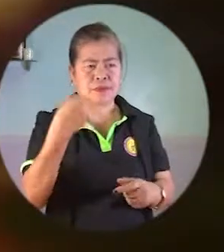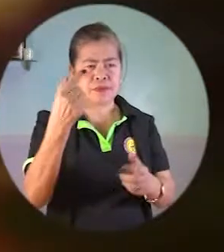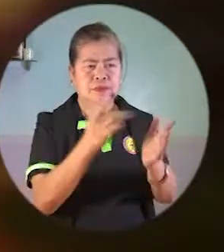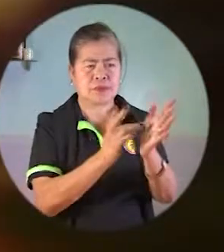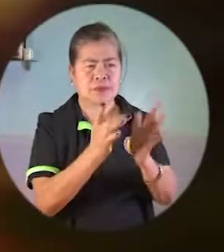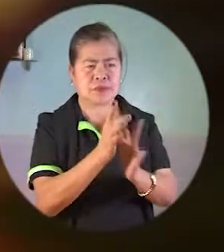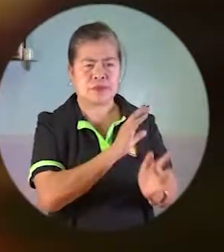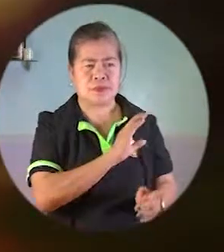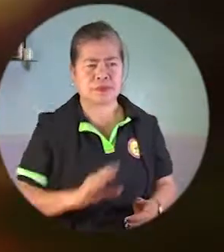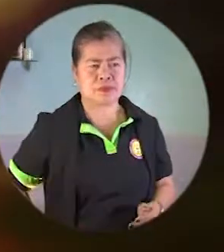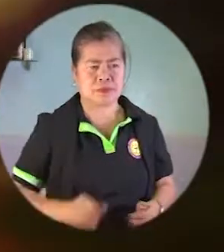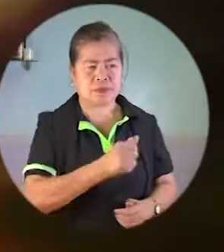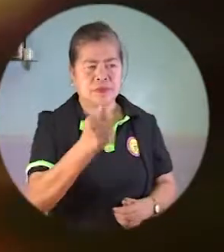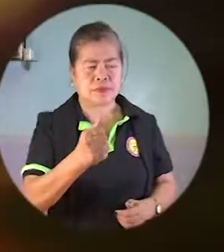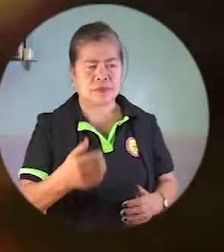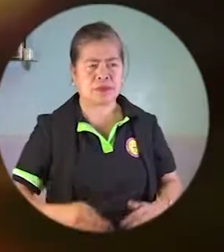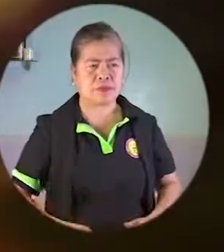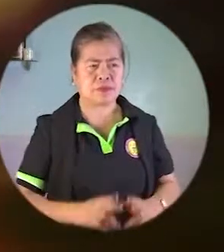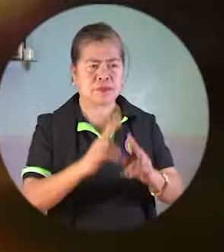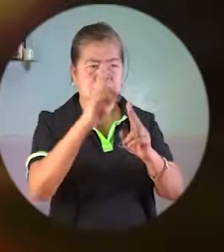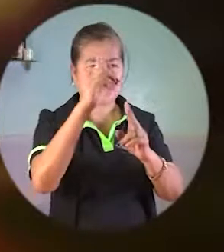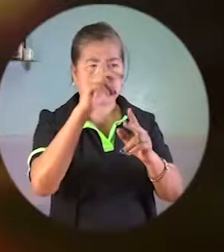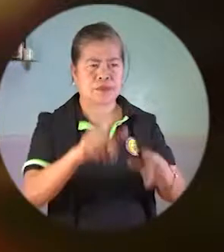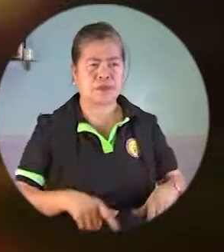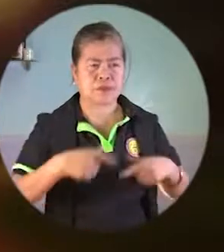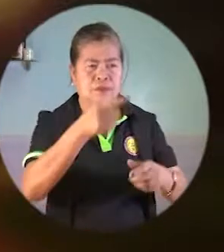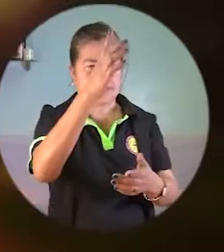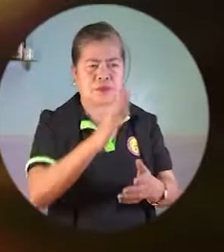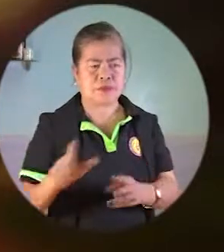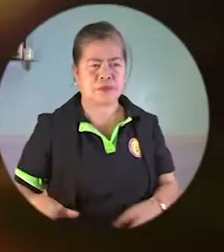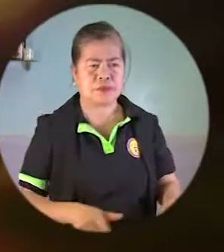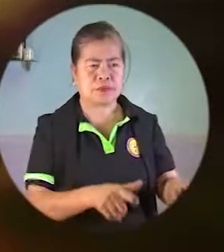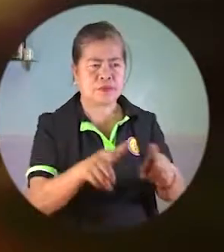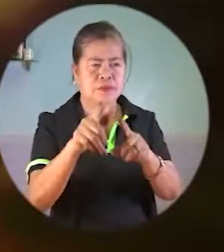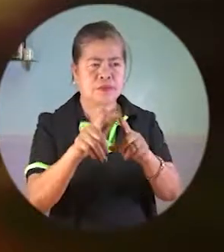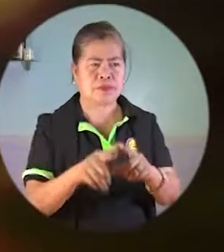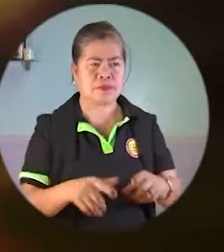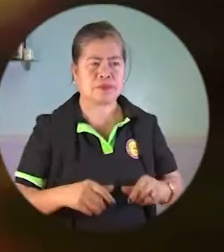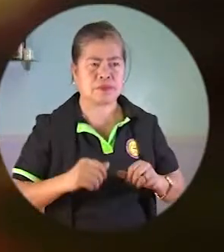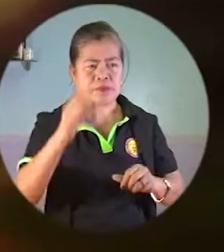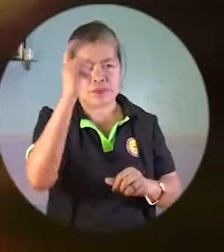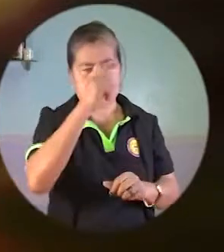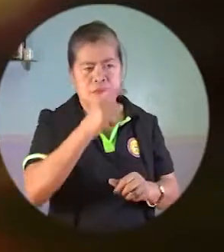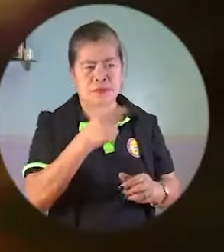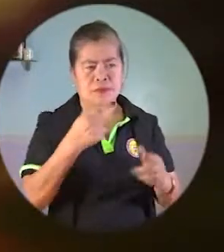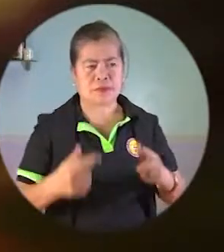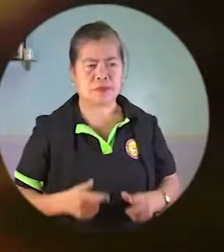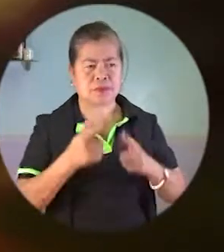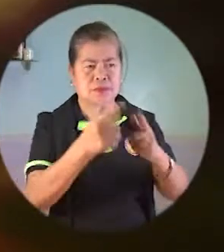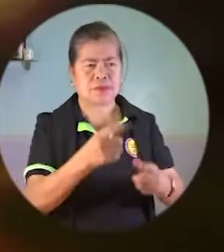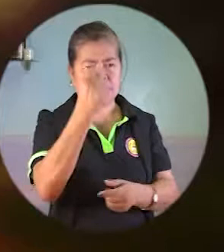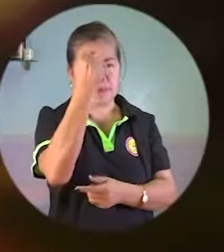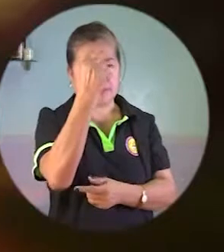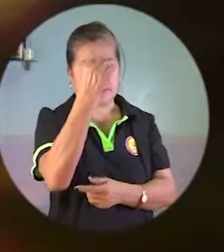and for Jesus Christ Himself. Uplift in a godlike way, intelligence with the gift